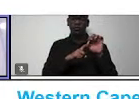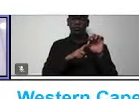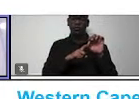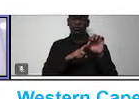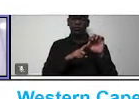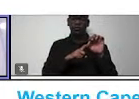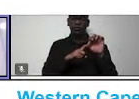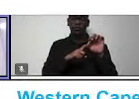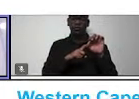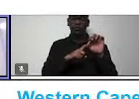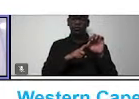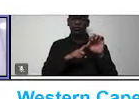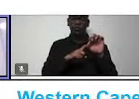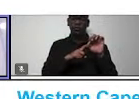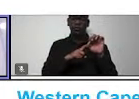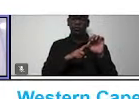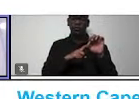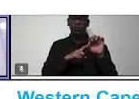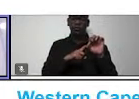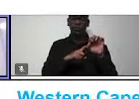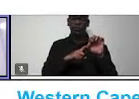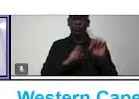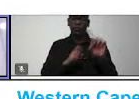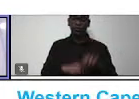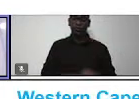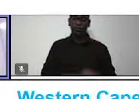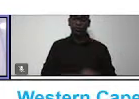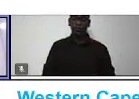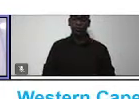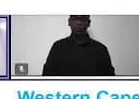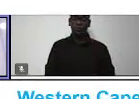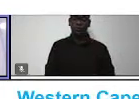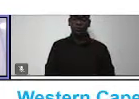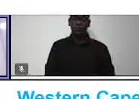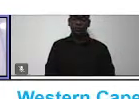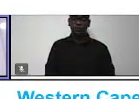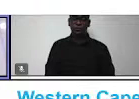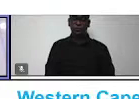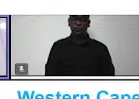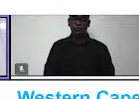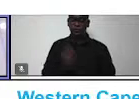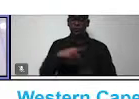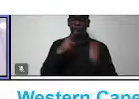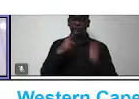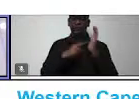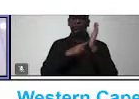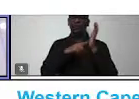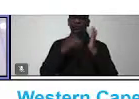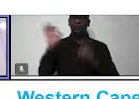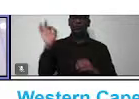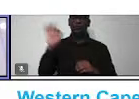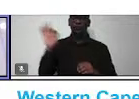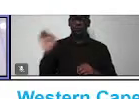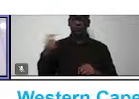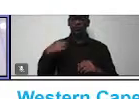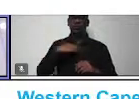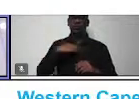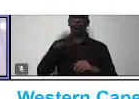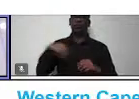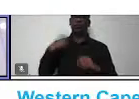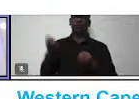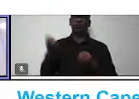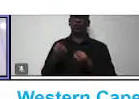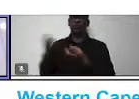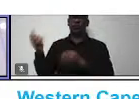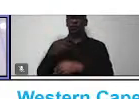I'm talking to the next slide. This is the one I should be talking to. So these are, this just shows the percentage of our top exports which come from the Western Cape.